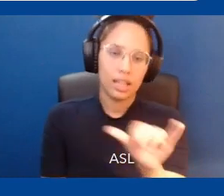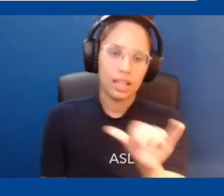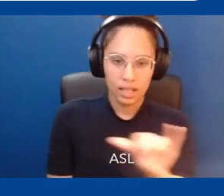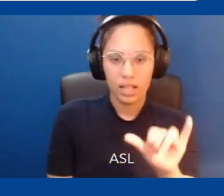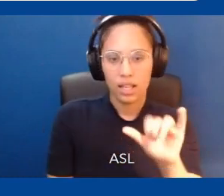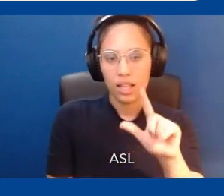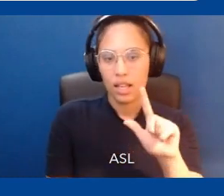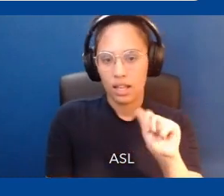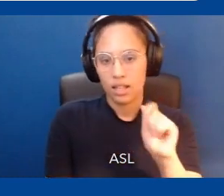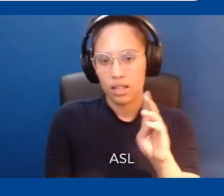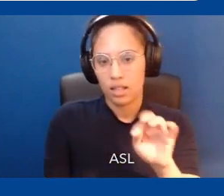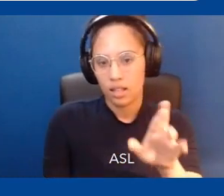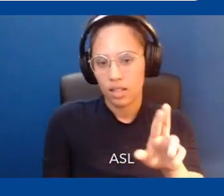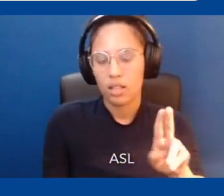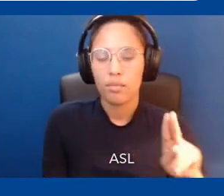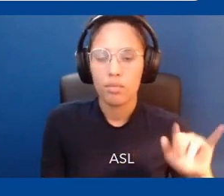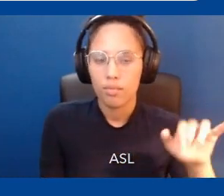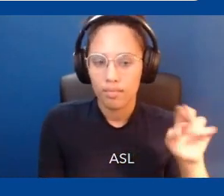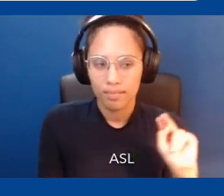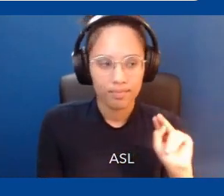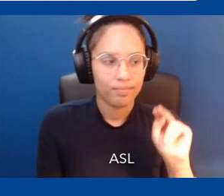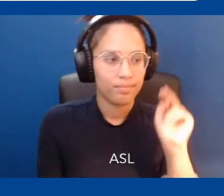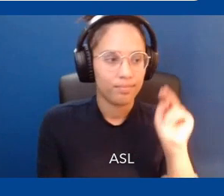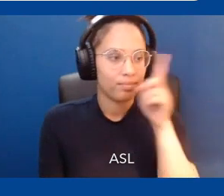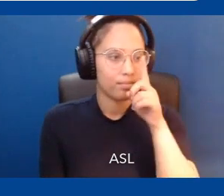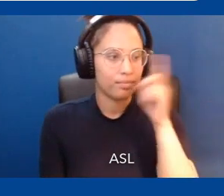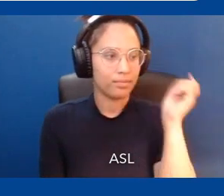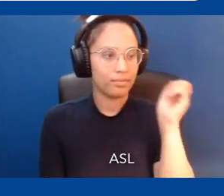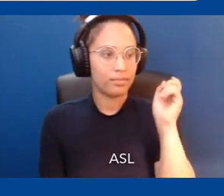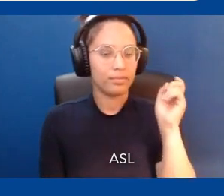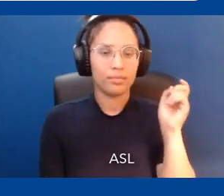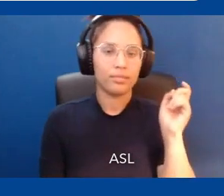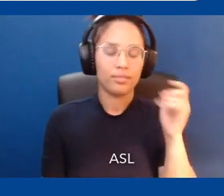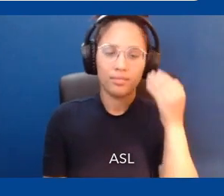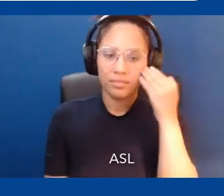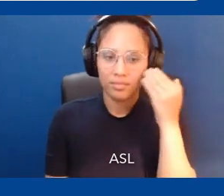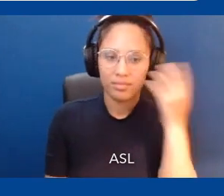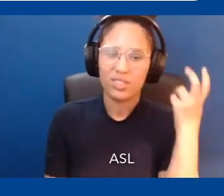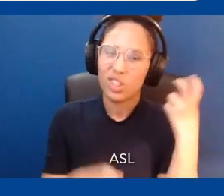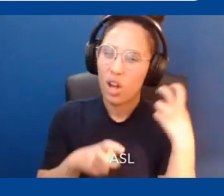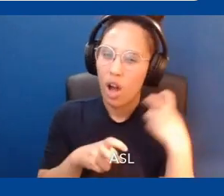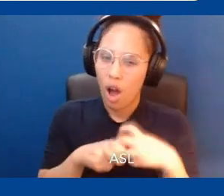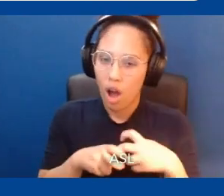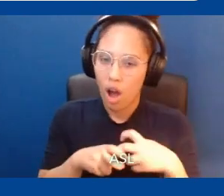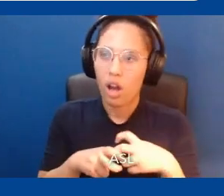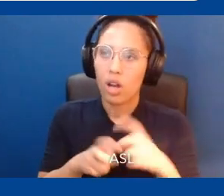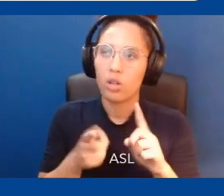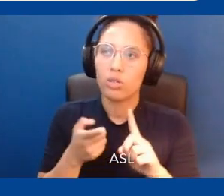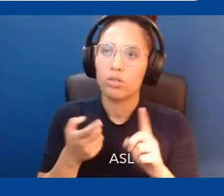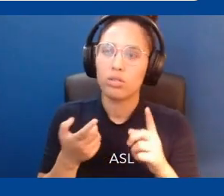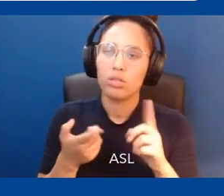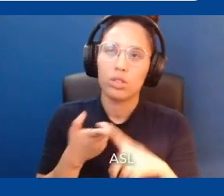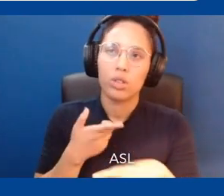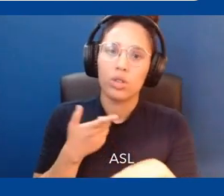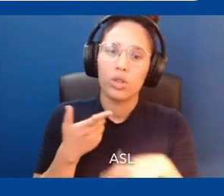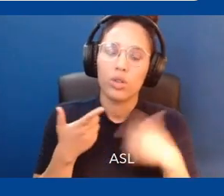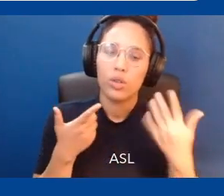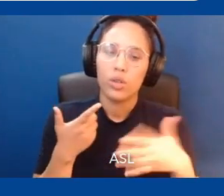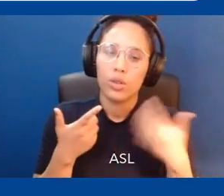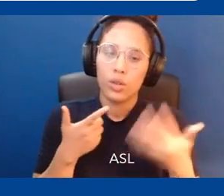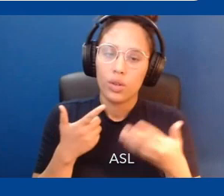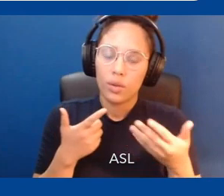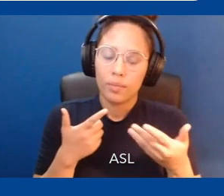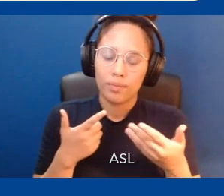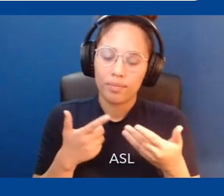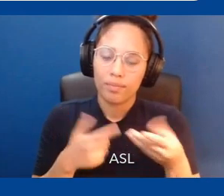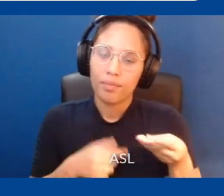there's no, like, it's very difficult to find archives which are